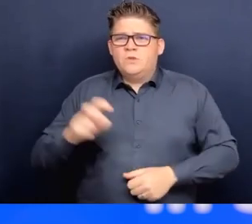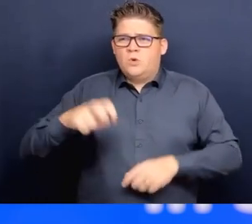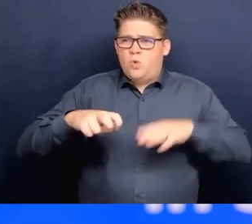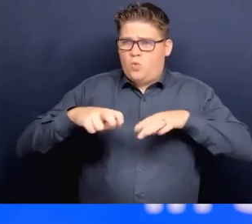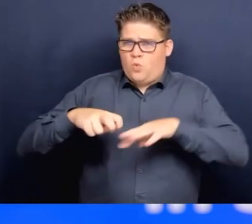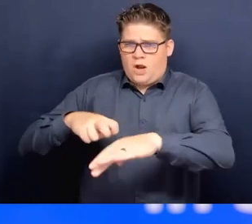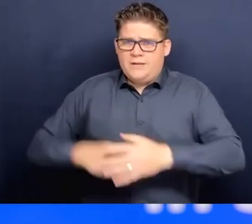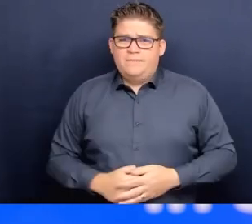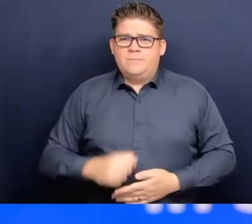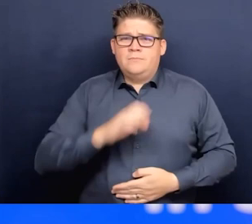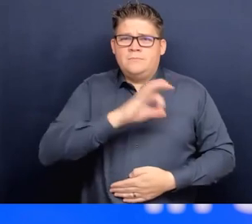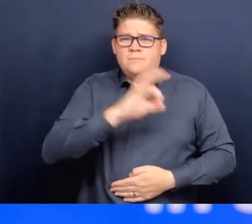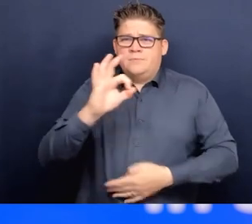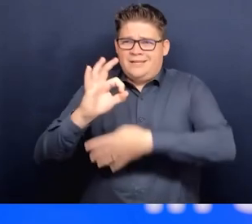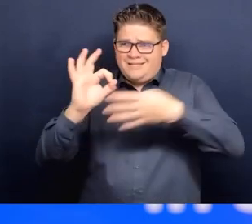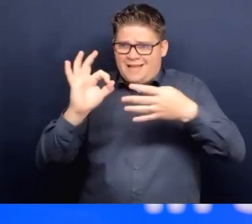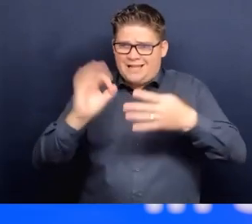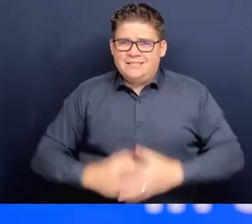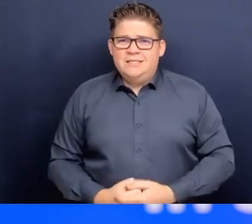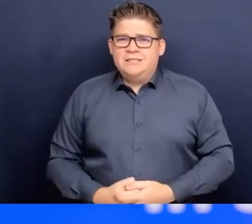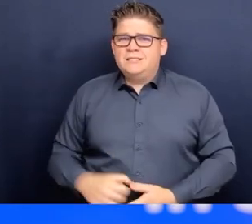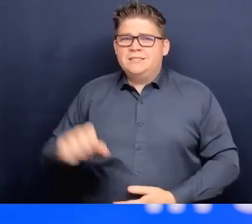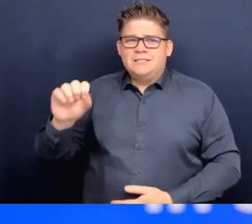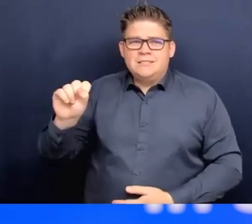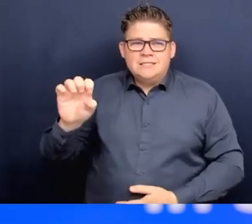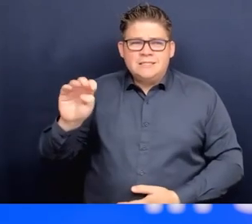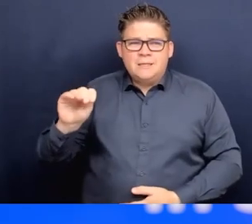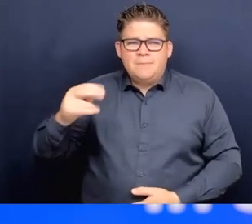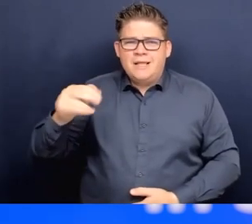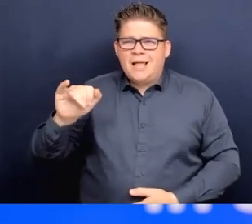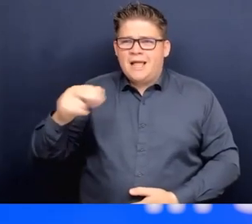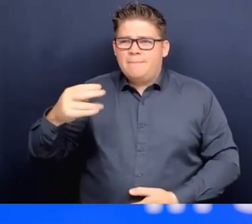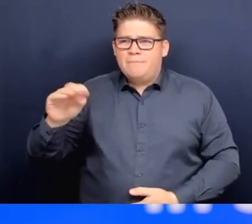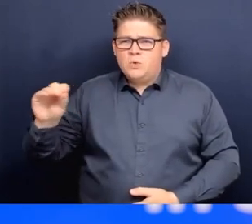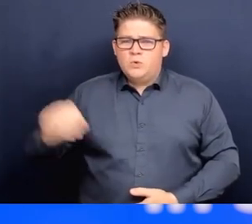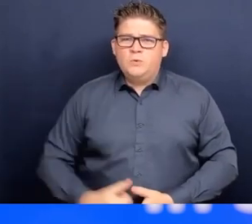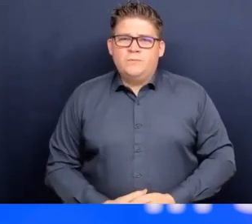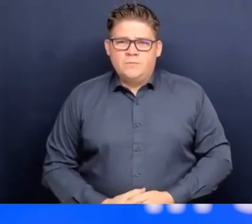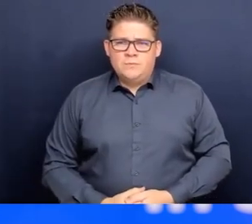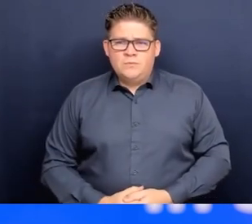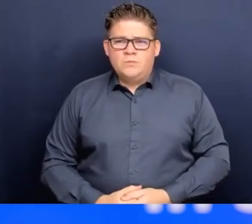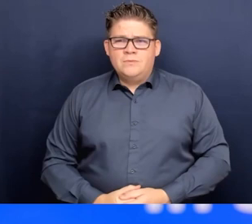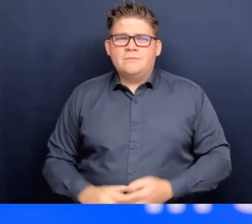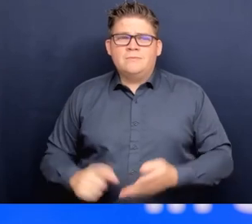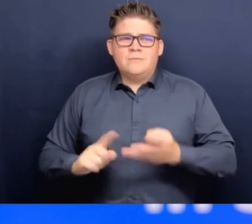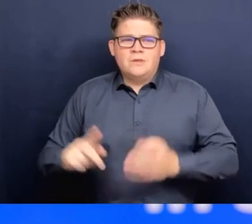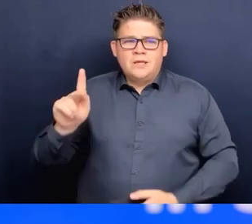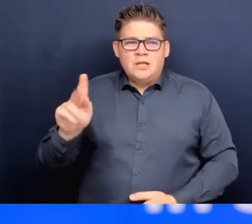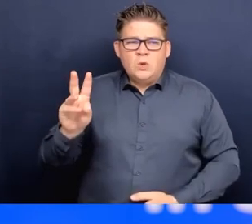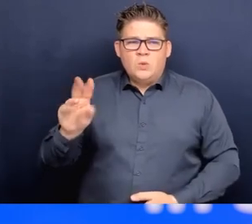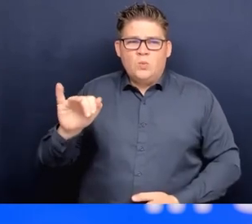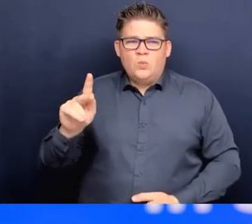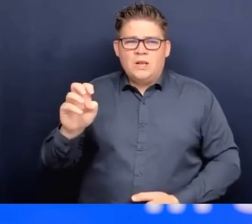to be on the unceded traditional territories of the Coast Salish peoples, including the Kwantlen, Katsi, Semiamu, Kukwitlam,